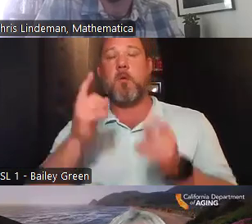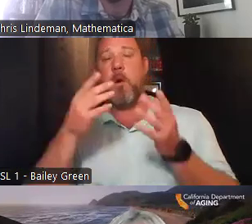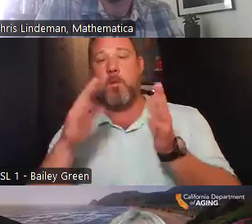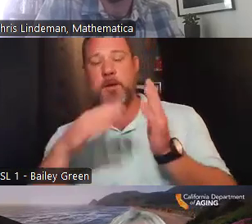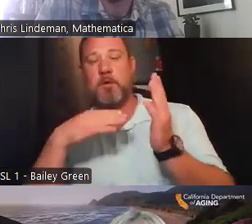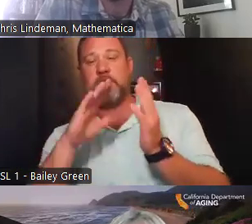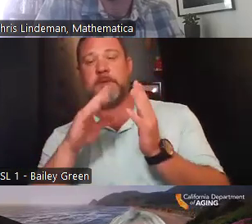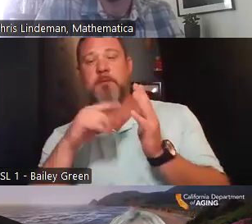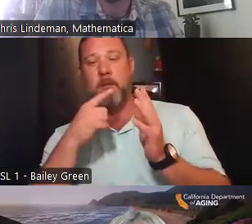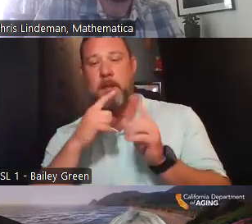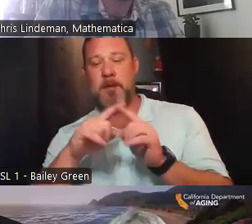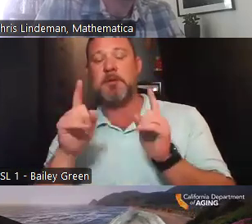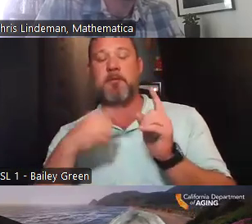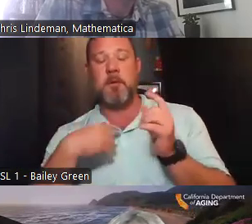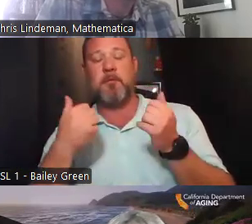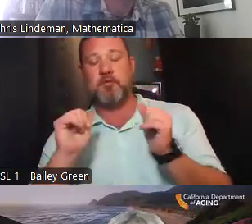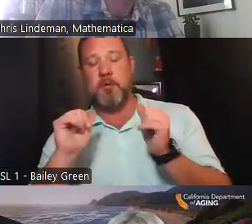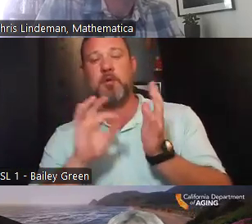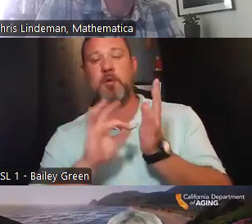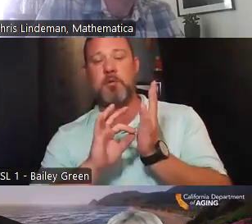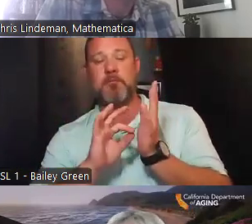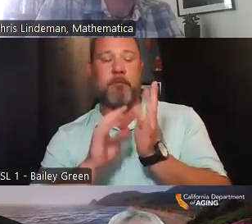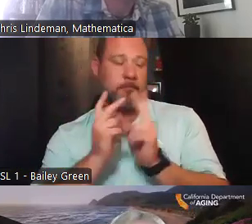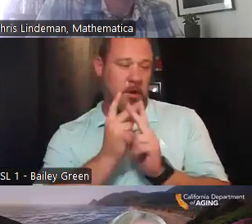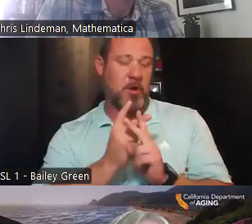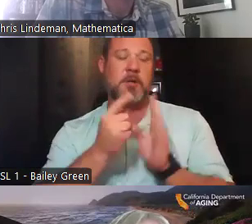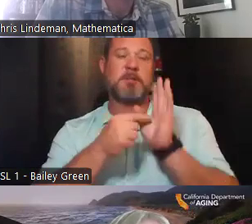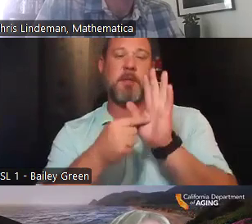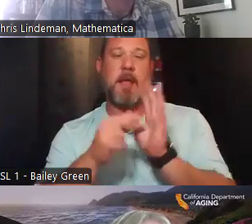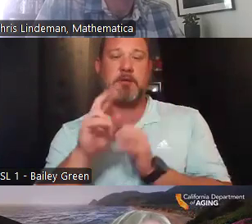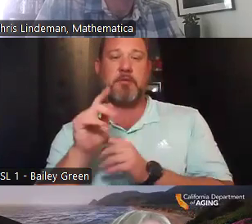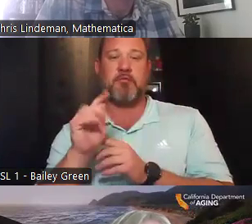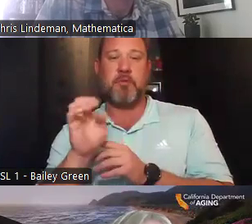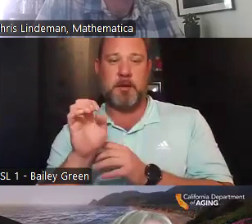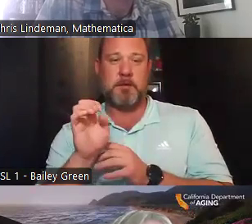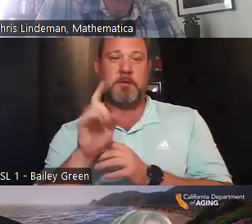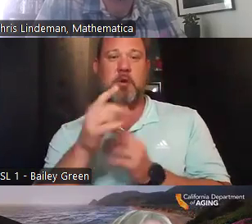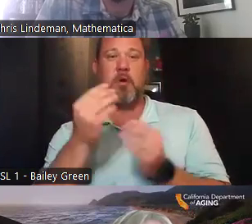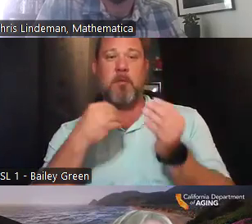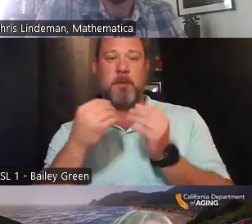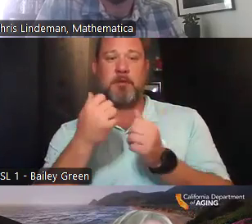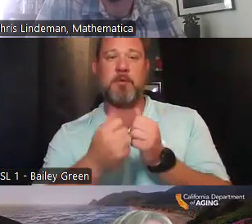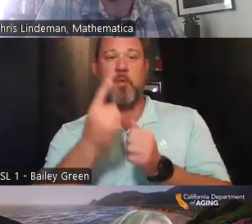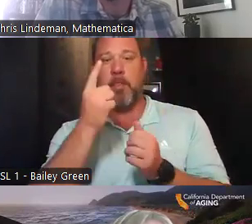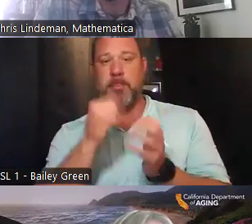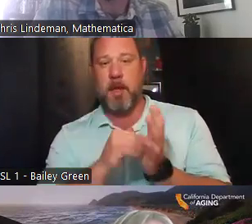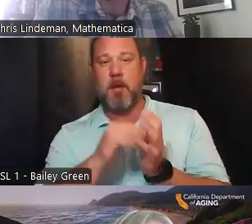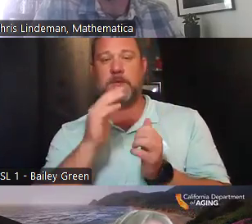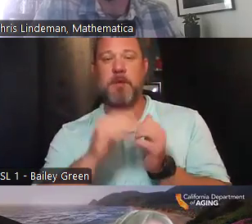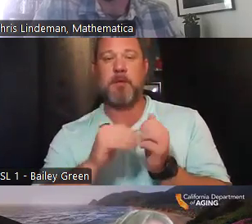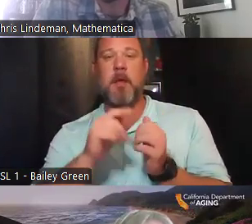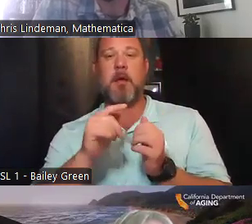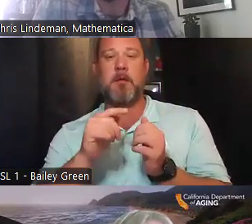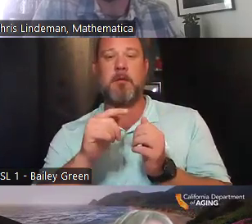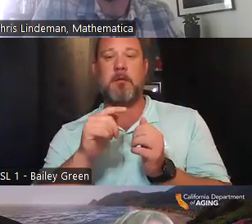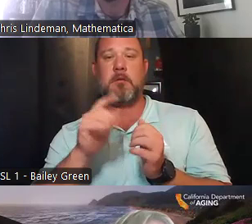population differences that we've attempted to account for is by displaying these as rates. So this is meals per 1,000 residents rather than the